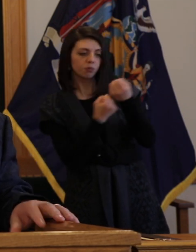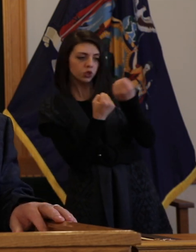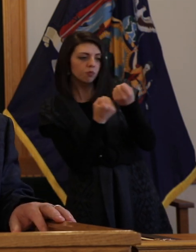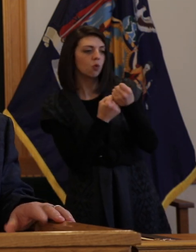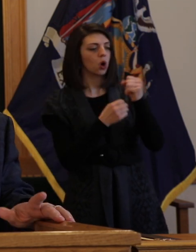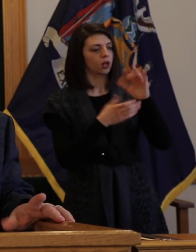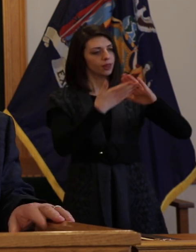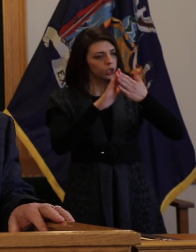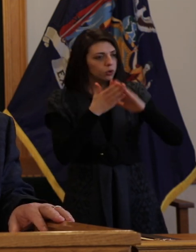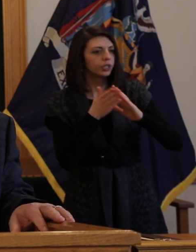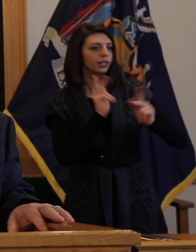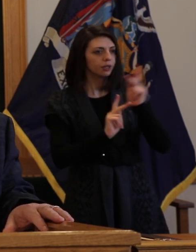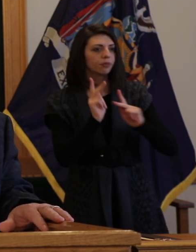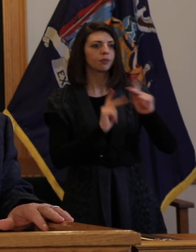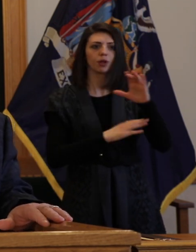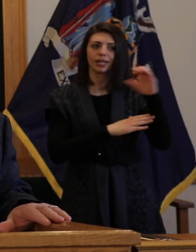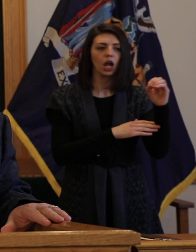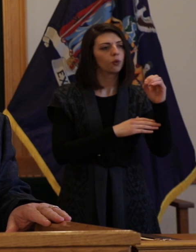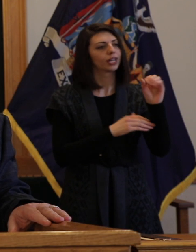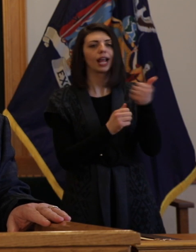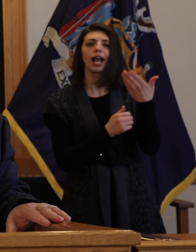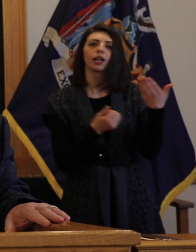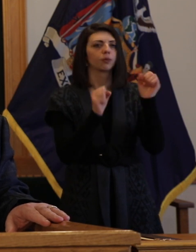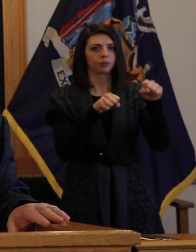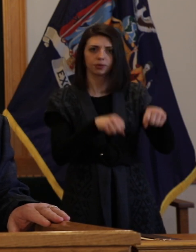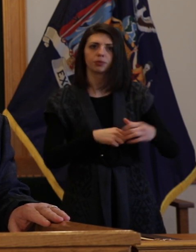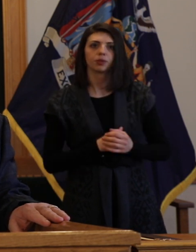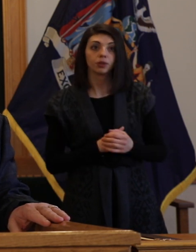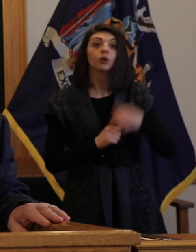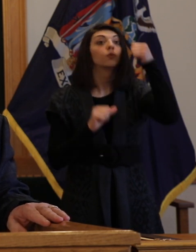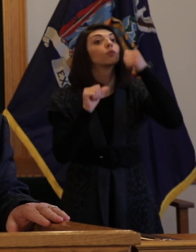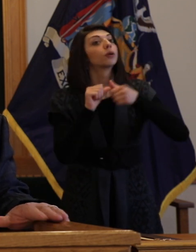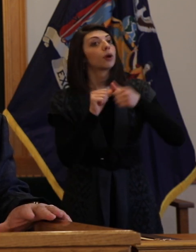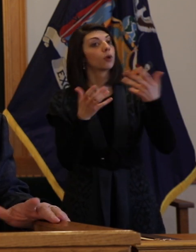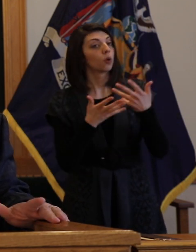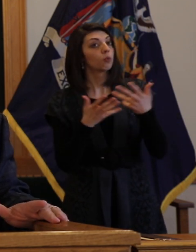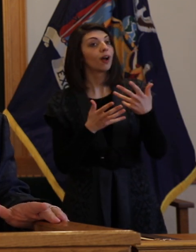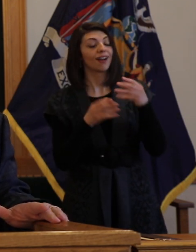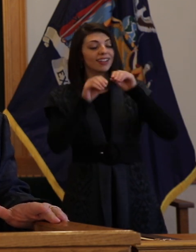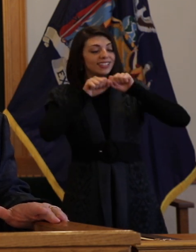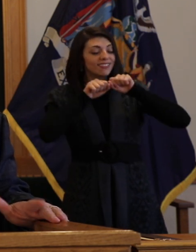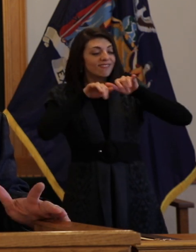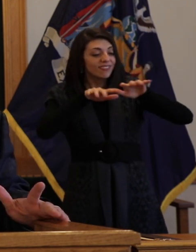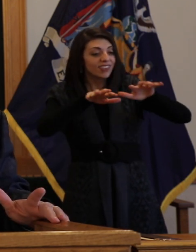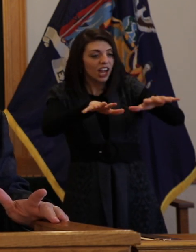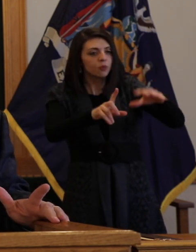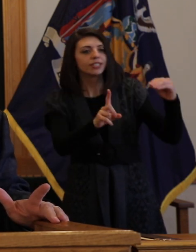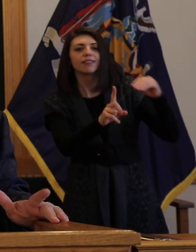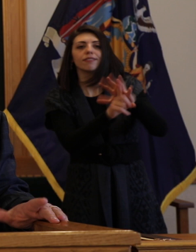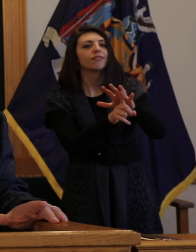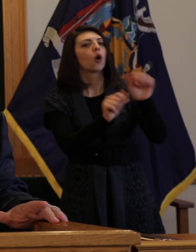and the county in any way. A few things we need to remember. This is a virus that will affect all ages. You